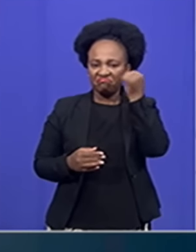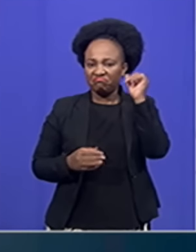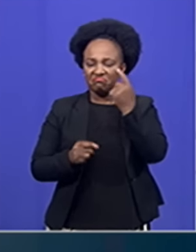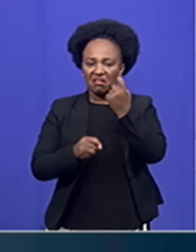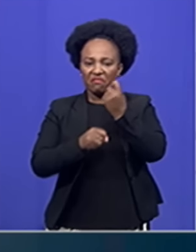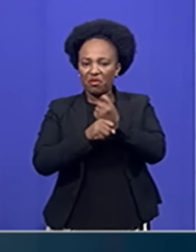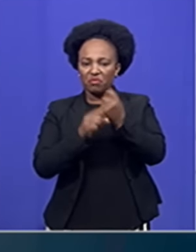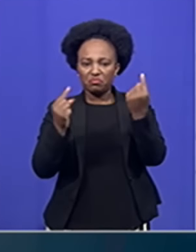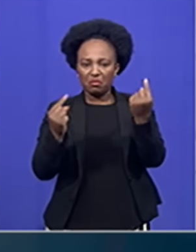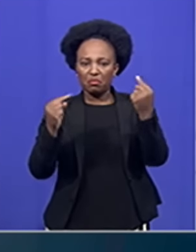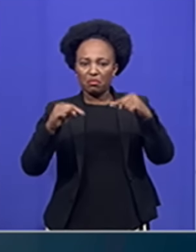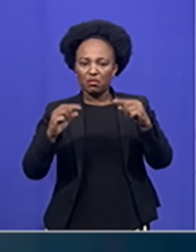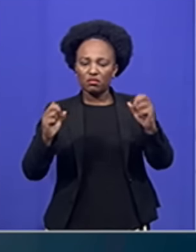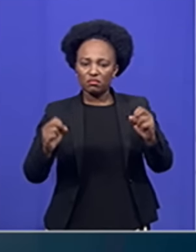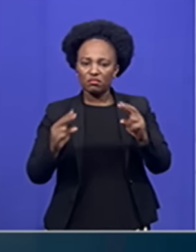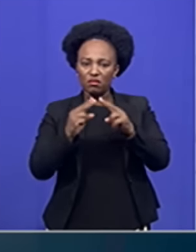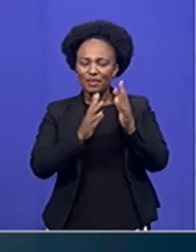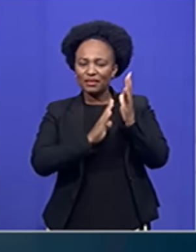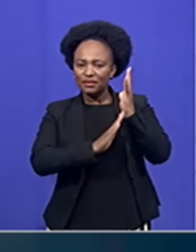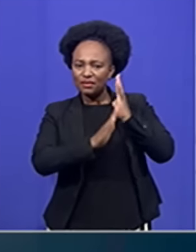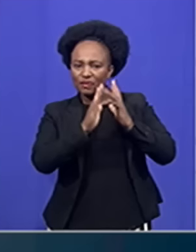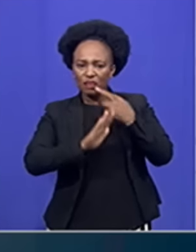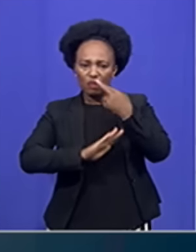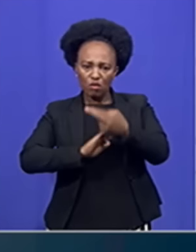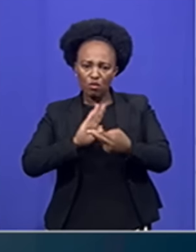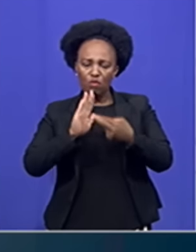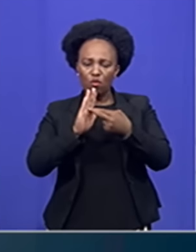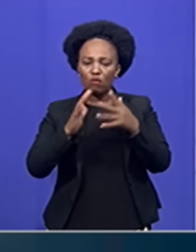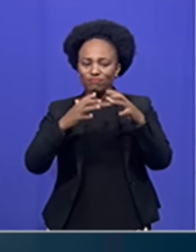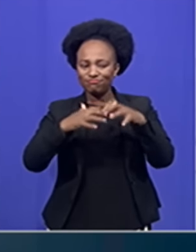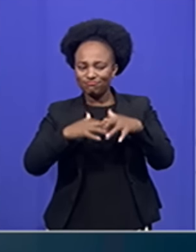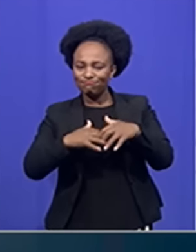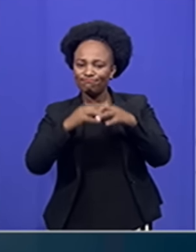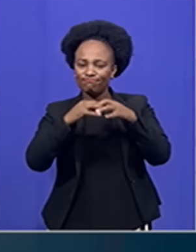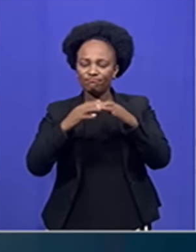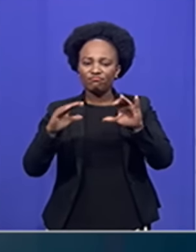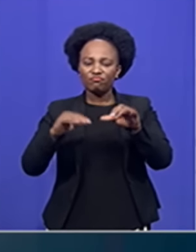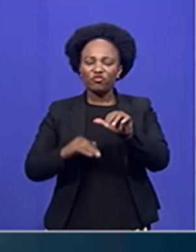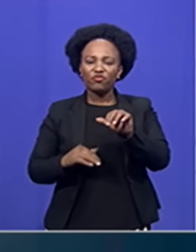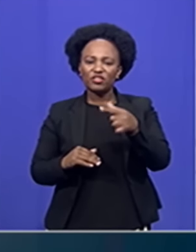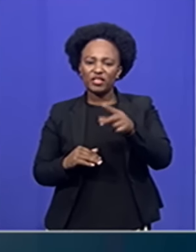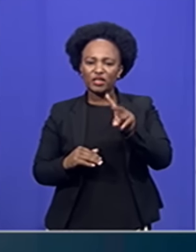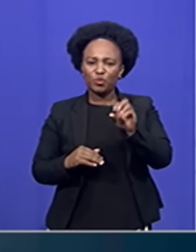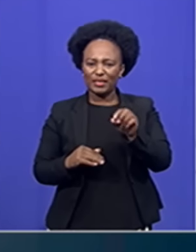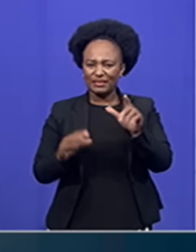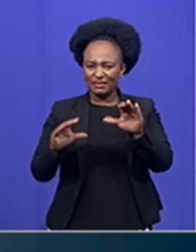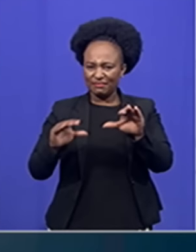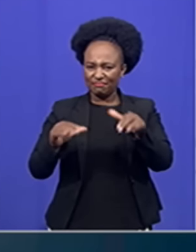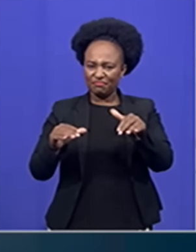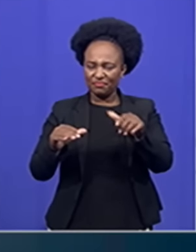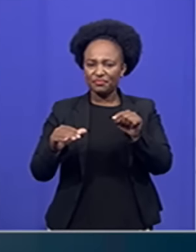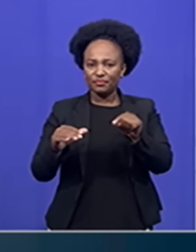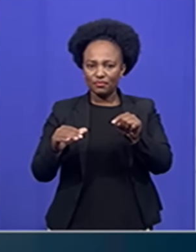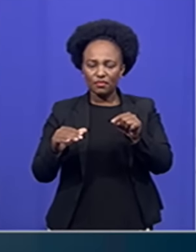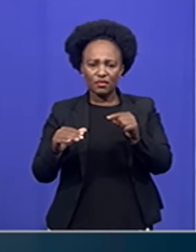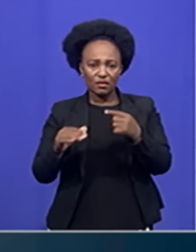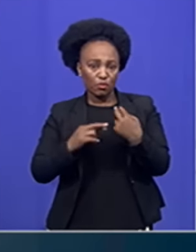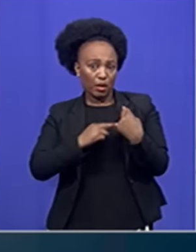the summit, considering its historical role in the formation of the G20 and considering